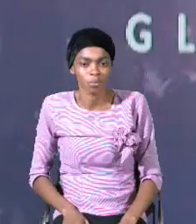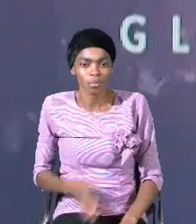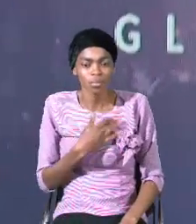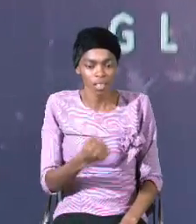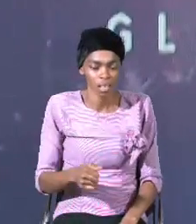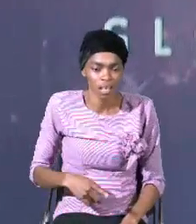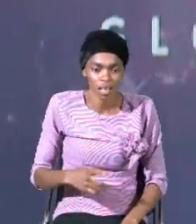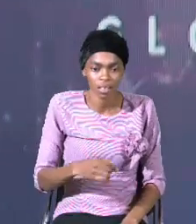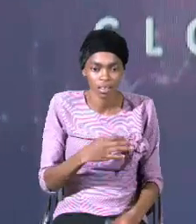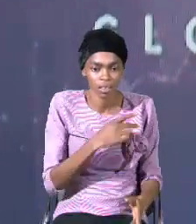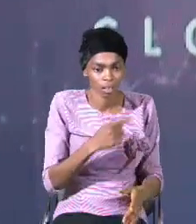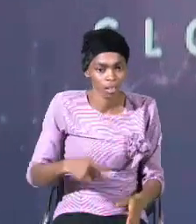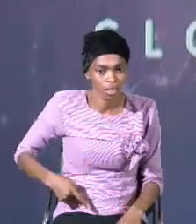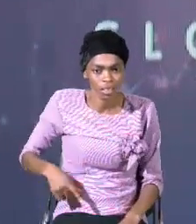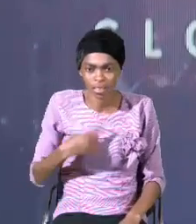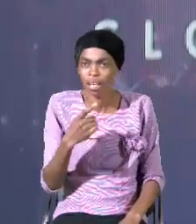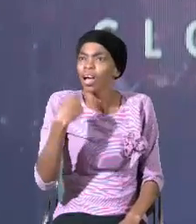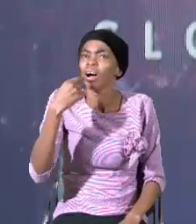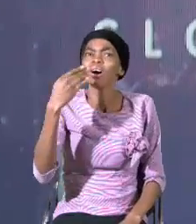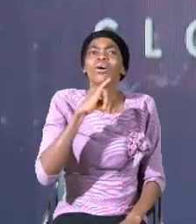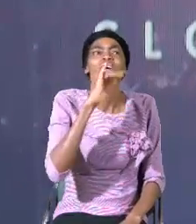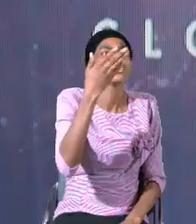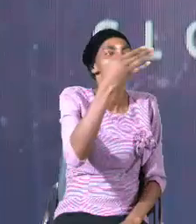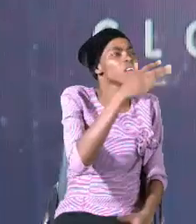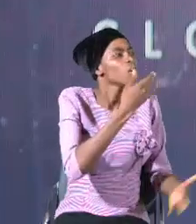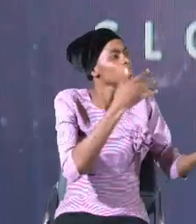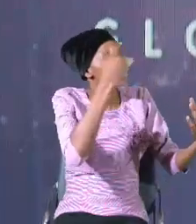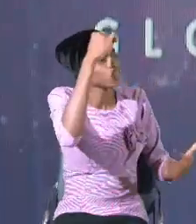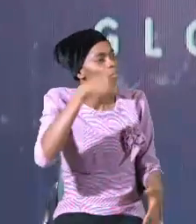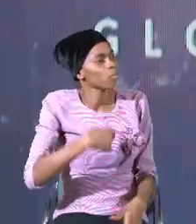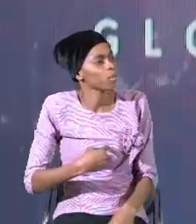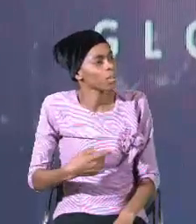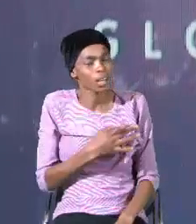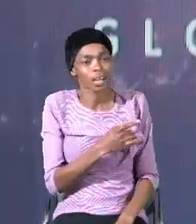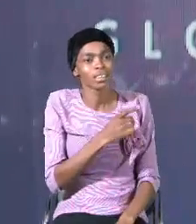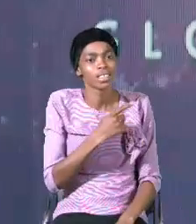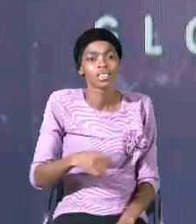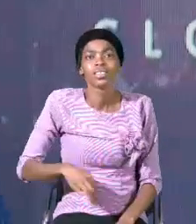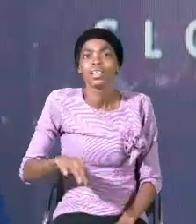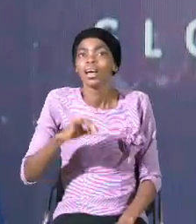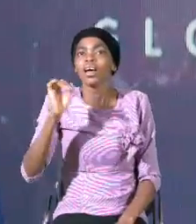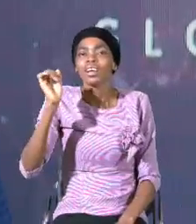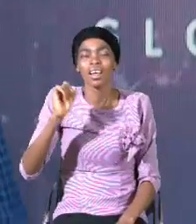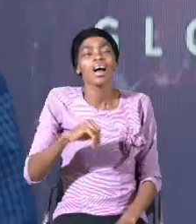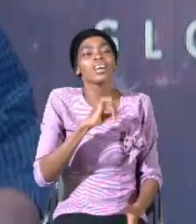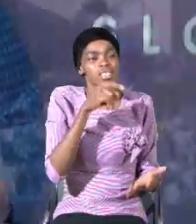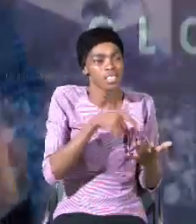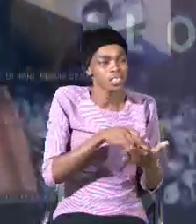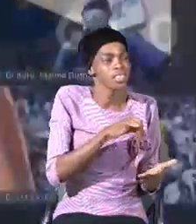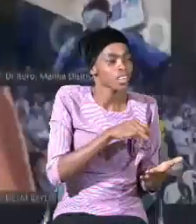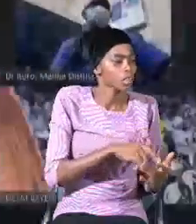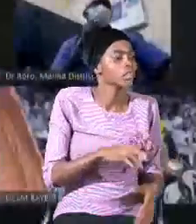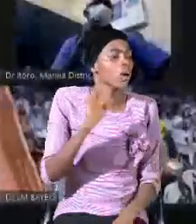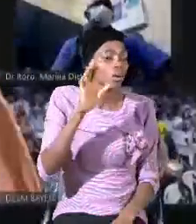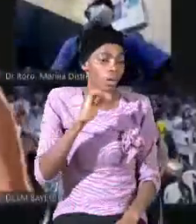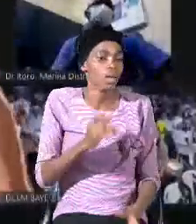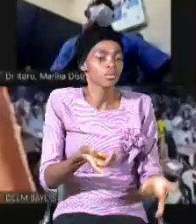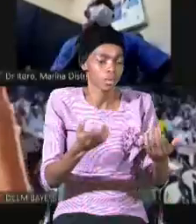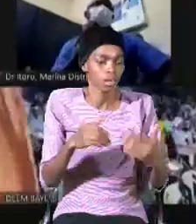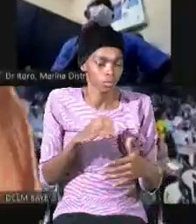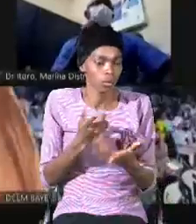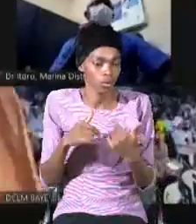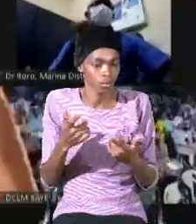the king said, who is there waiting for me? And he said, is so and so. He said, let him come in. And then before he